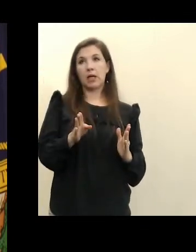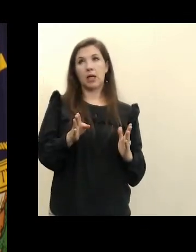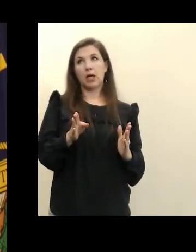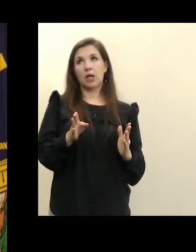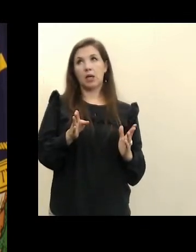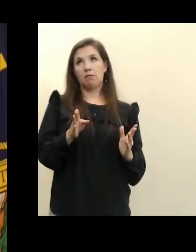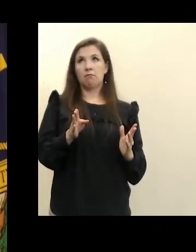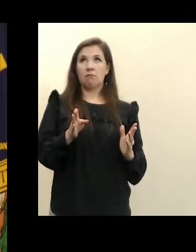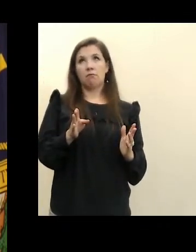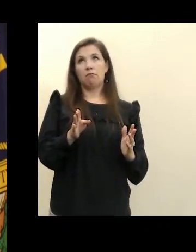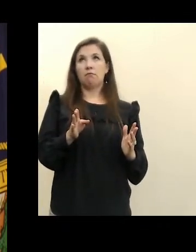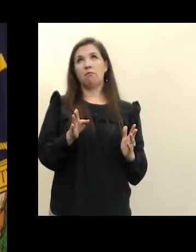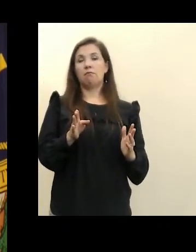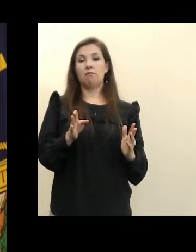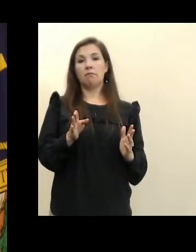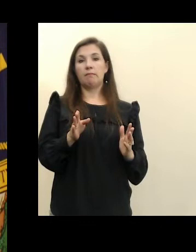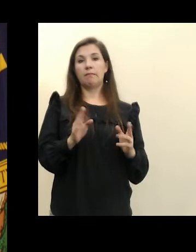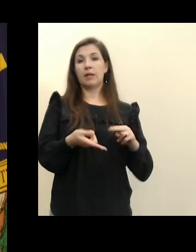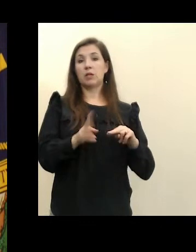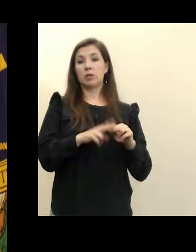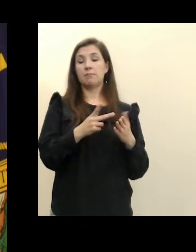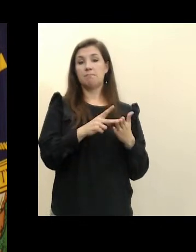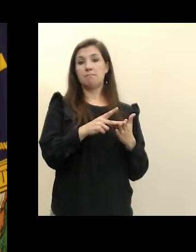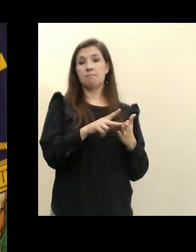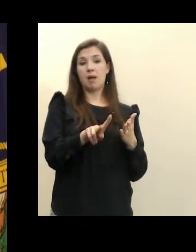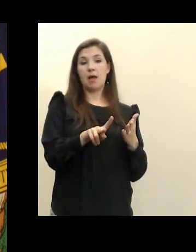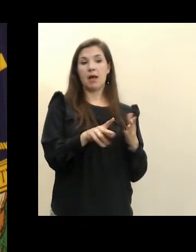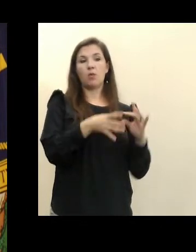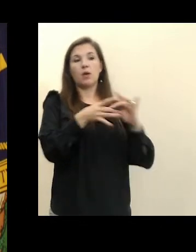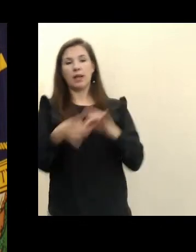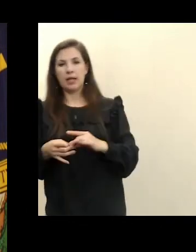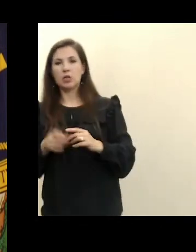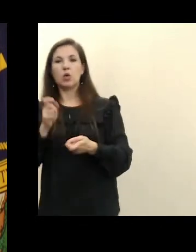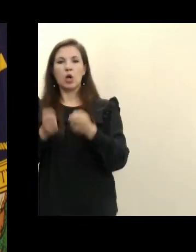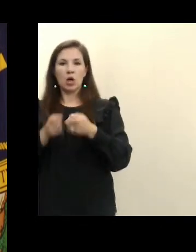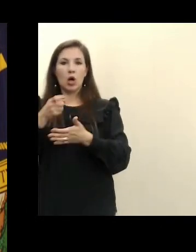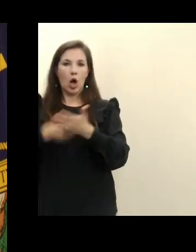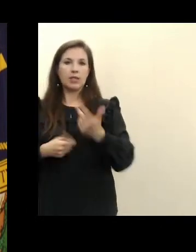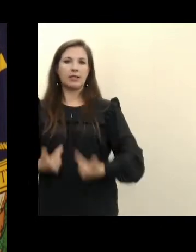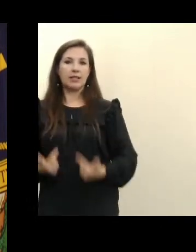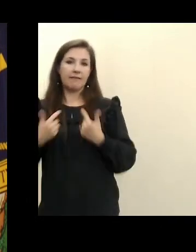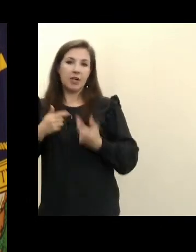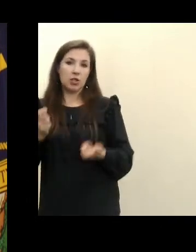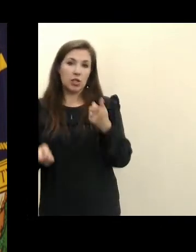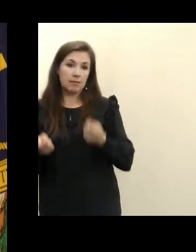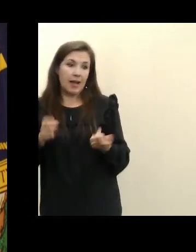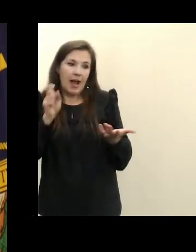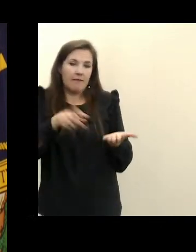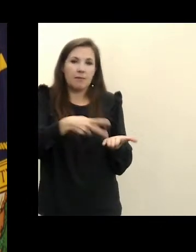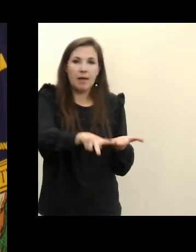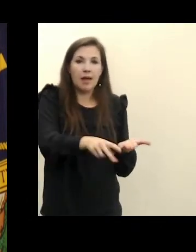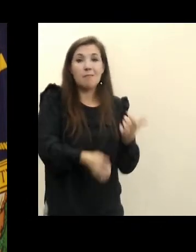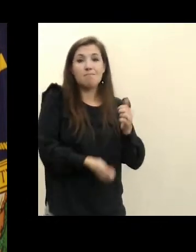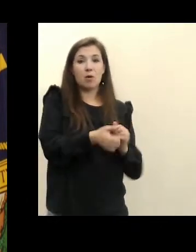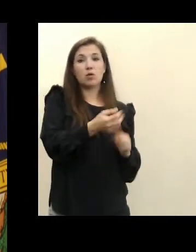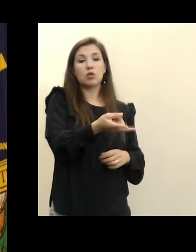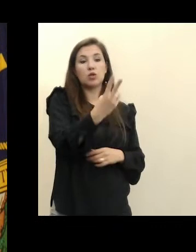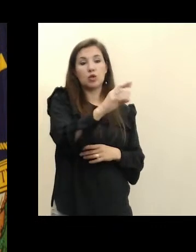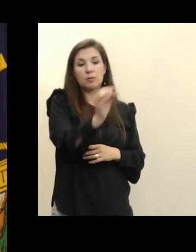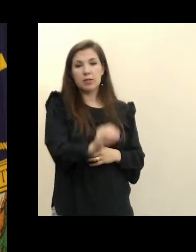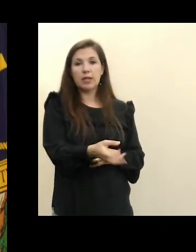receiving a salary increase next year due to a cost of living adjustment. Got to pay for it. Most of those are